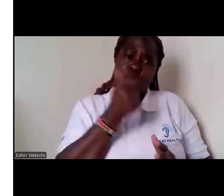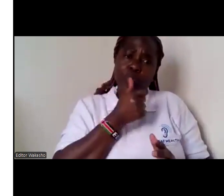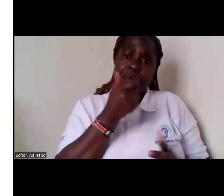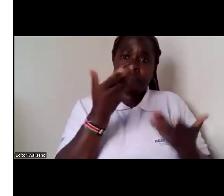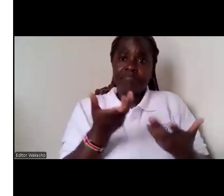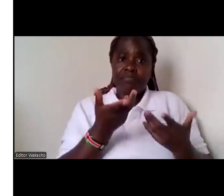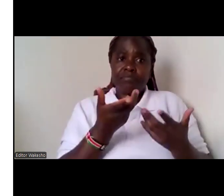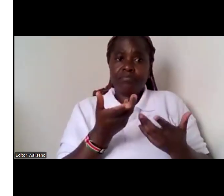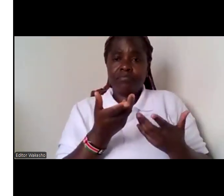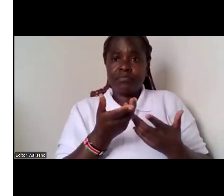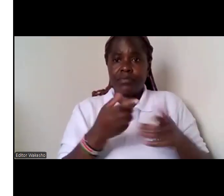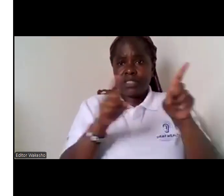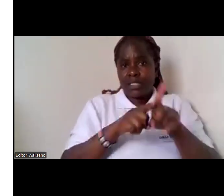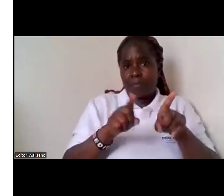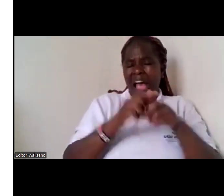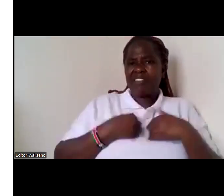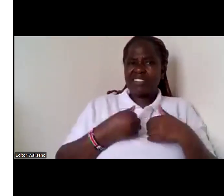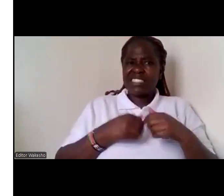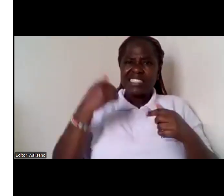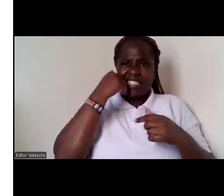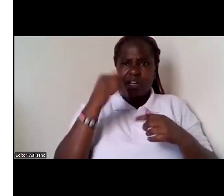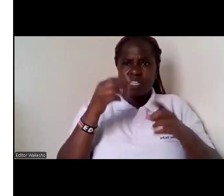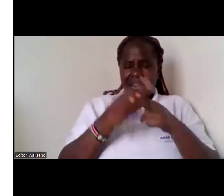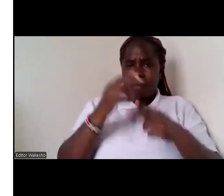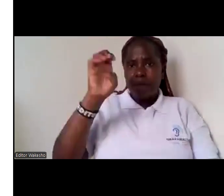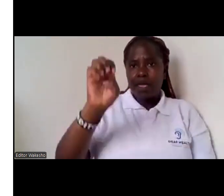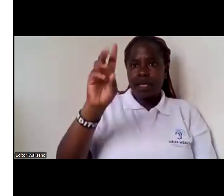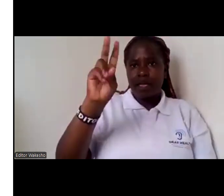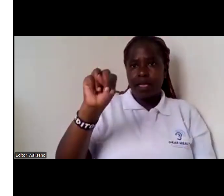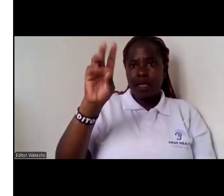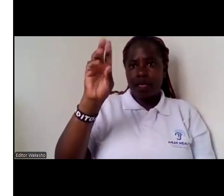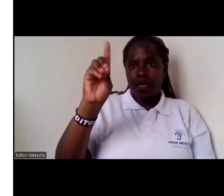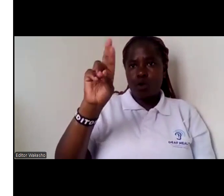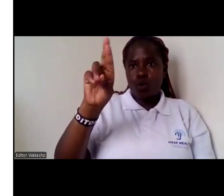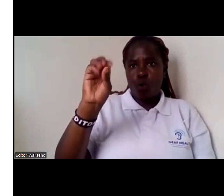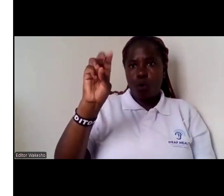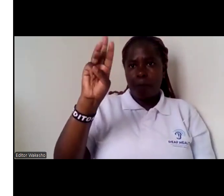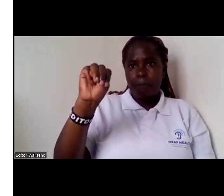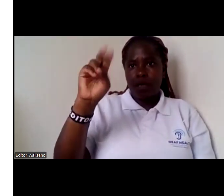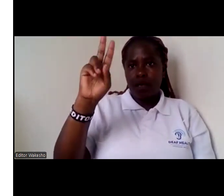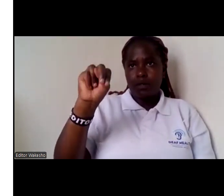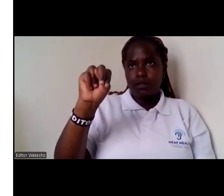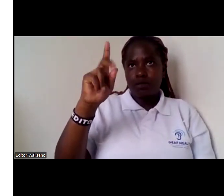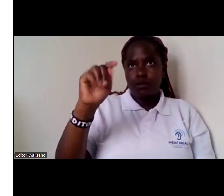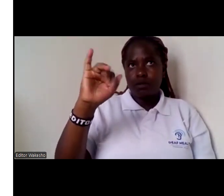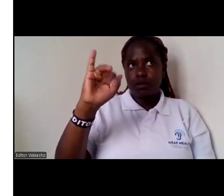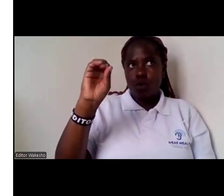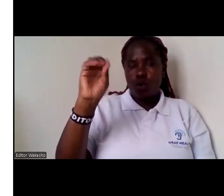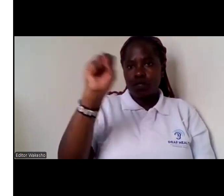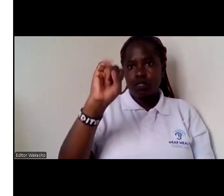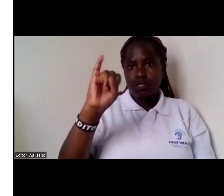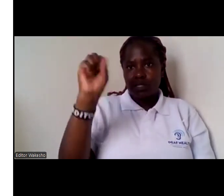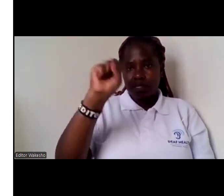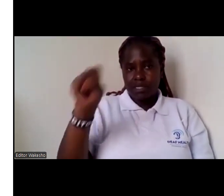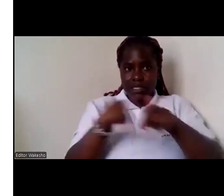cramps, like in endometriosis. It also reduces the risk of endometrial and ovarian cancer. One